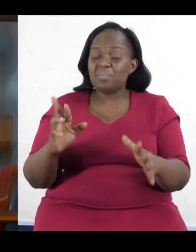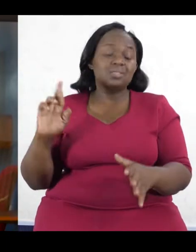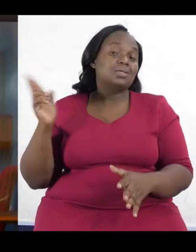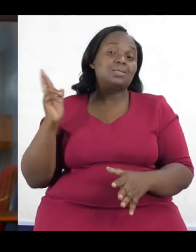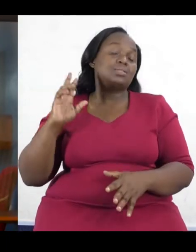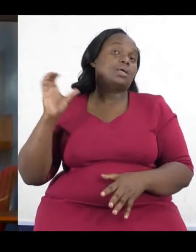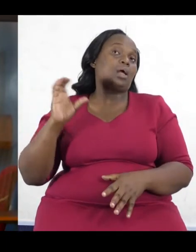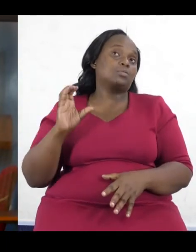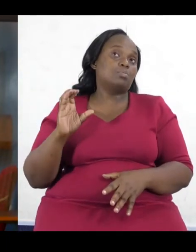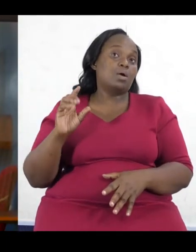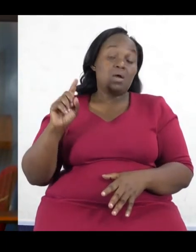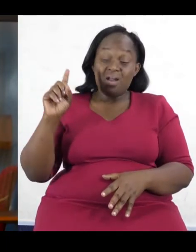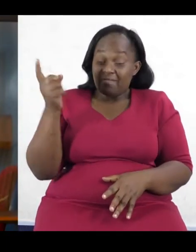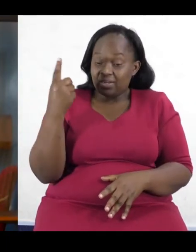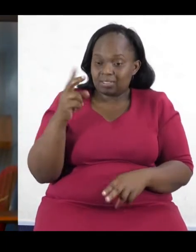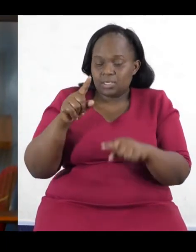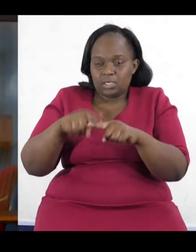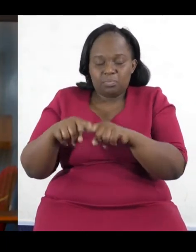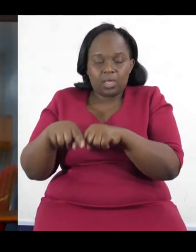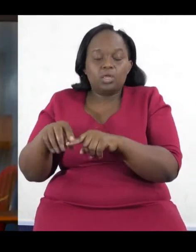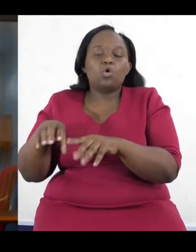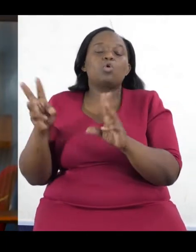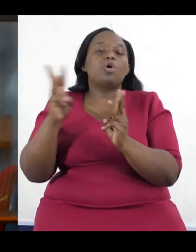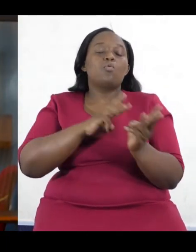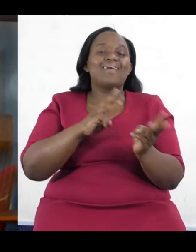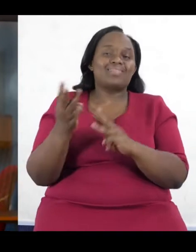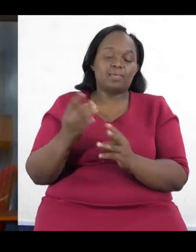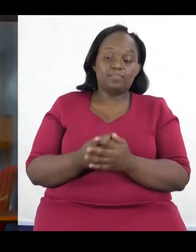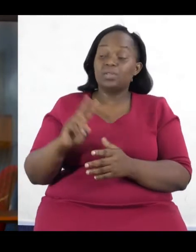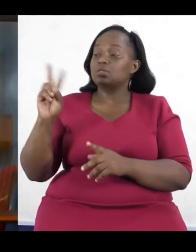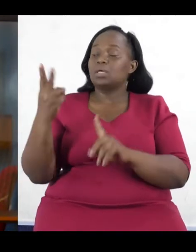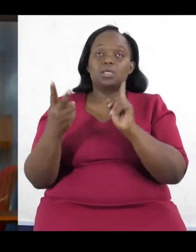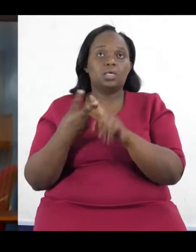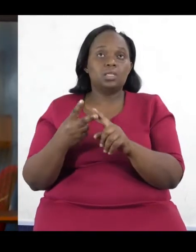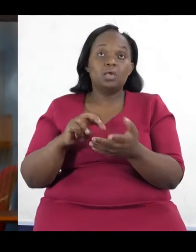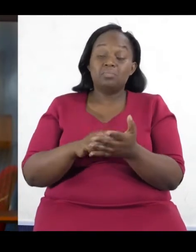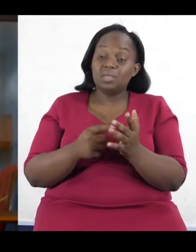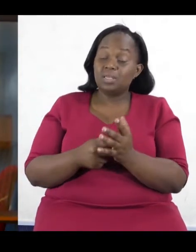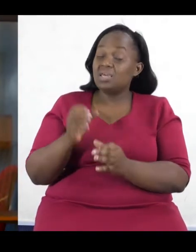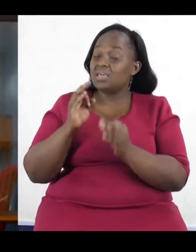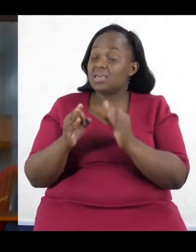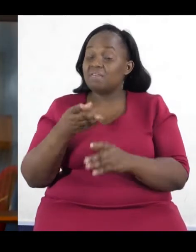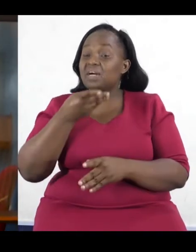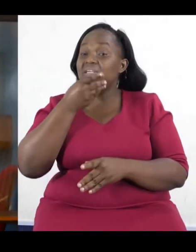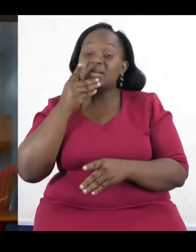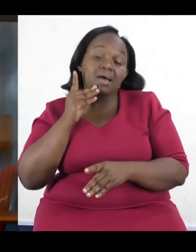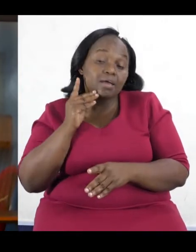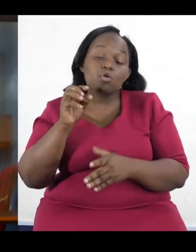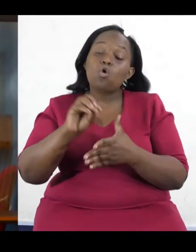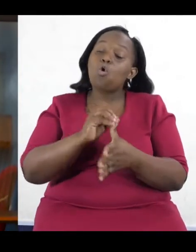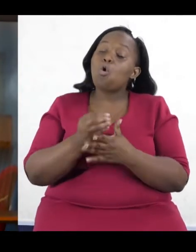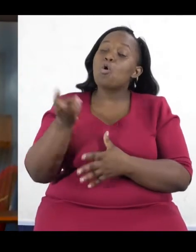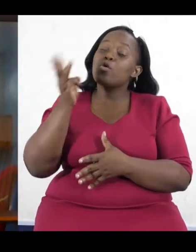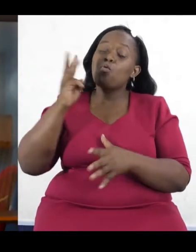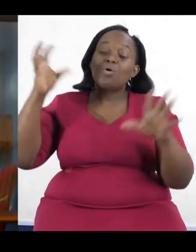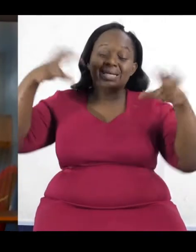because first, agriculture is seasonal and rain-fed to a large extent. Second, it means when a disaster like drought and flood strikes,